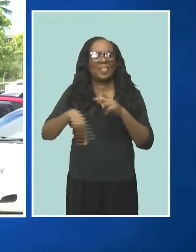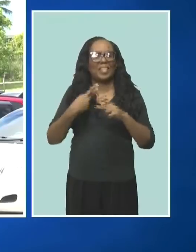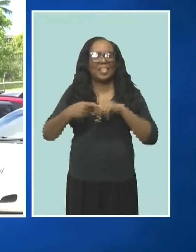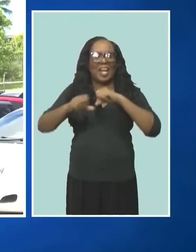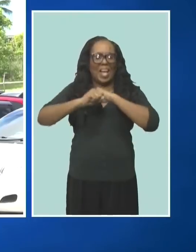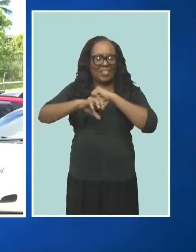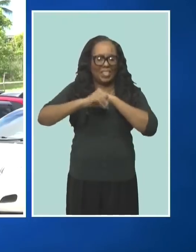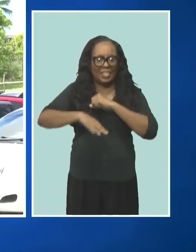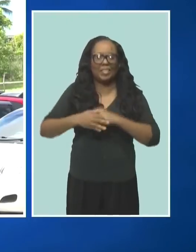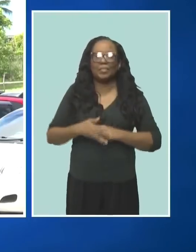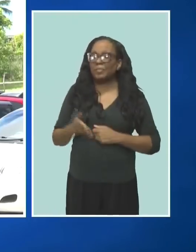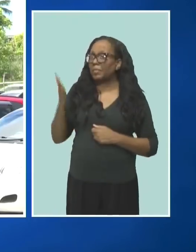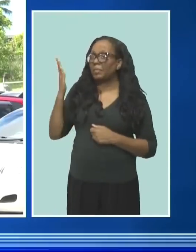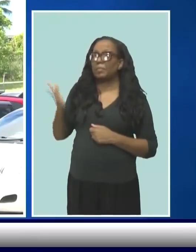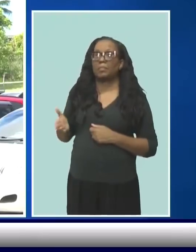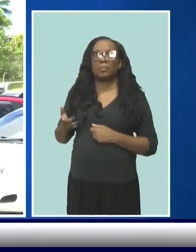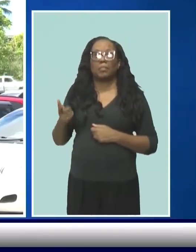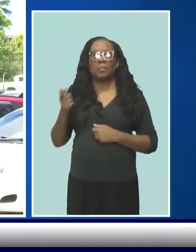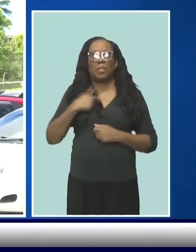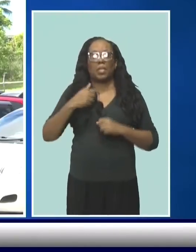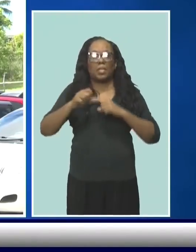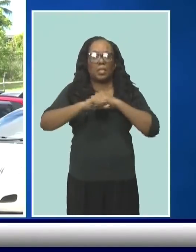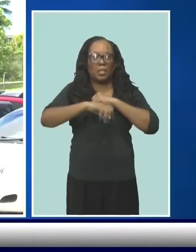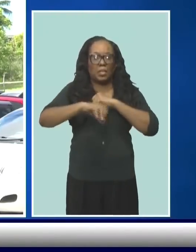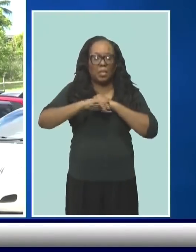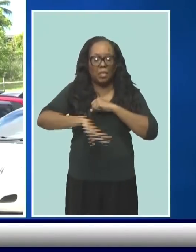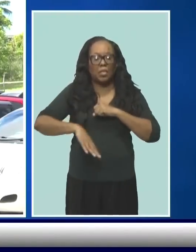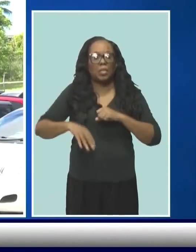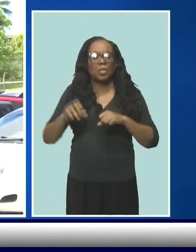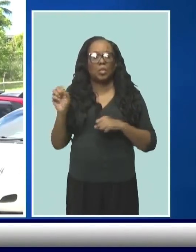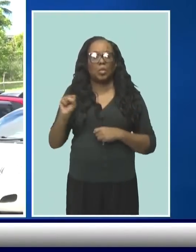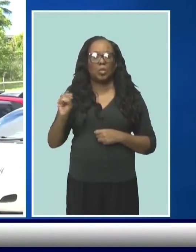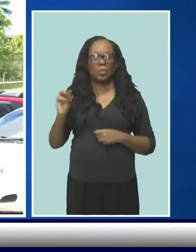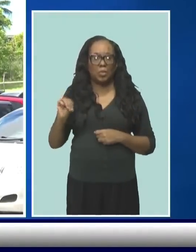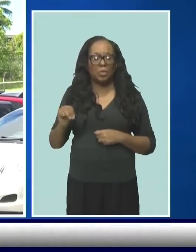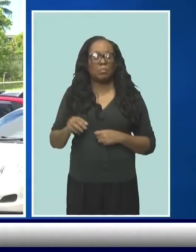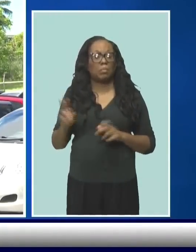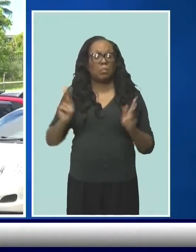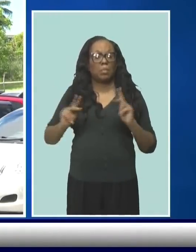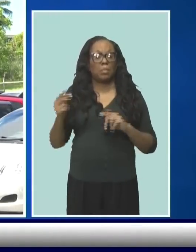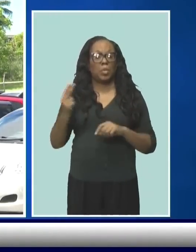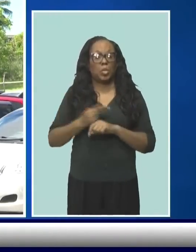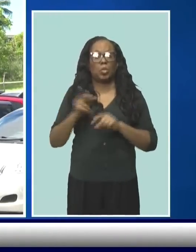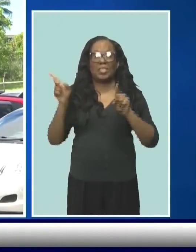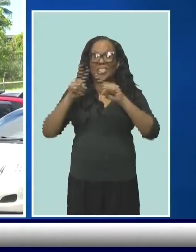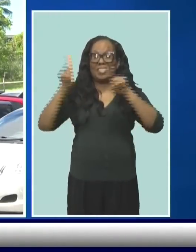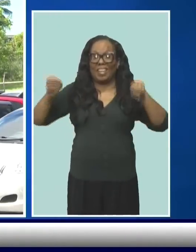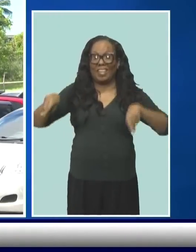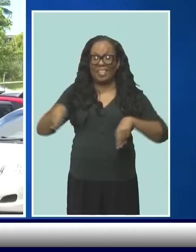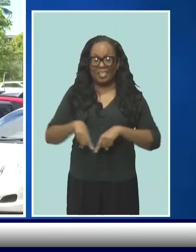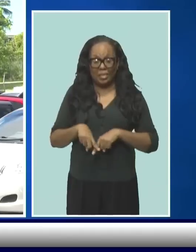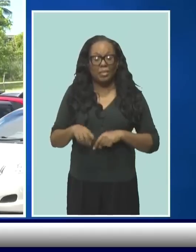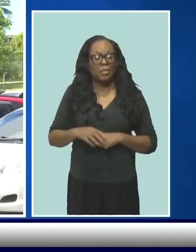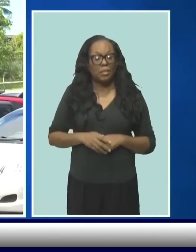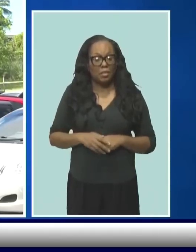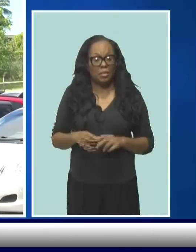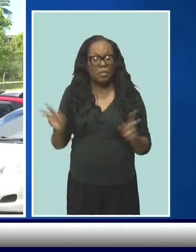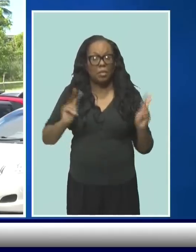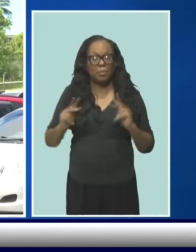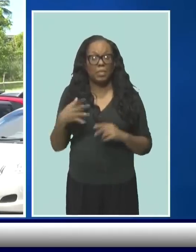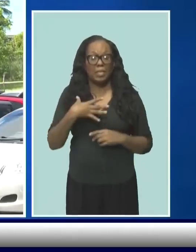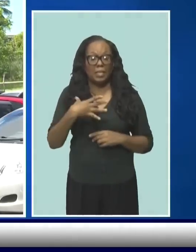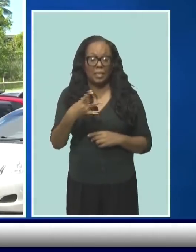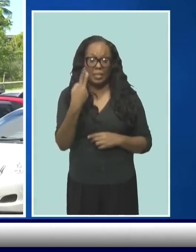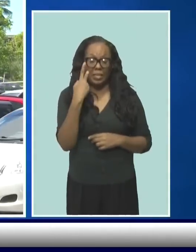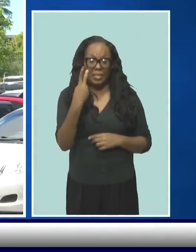different way via social media. The rest of the guys basically use signs, but I like to tell a story. So people, the public like to see a